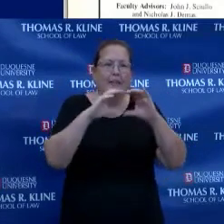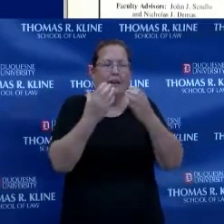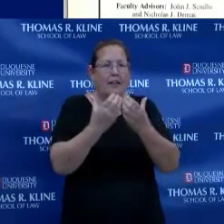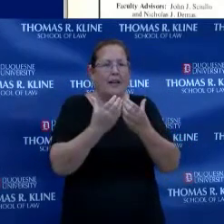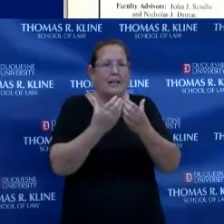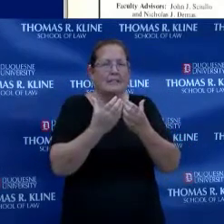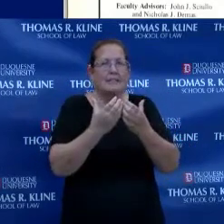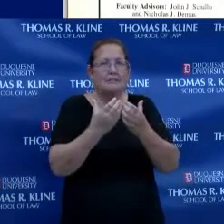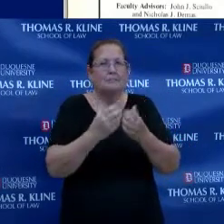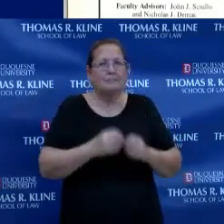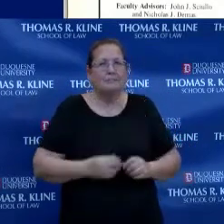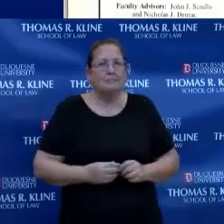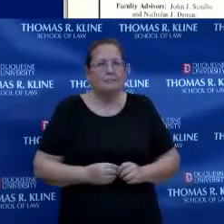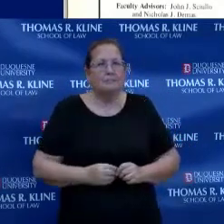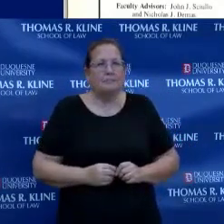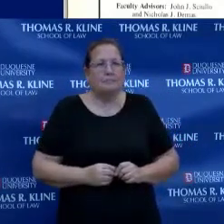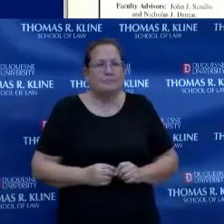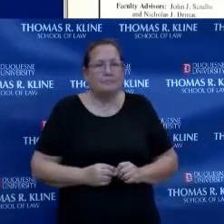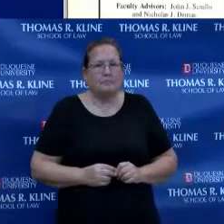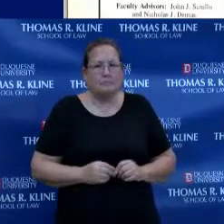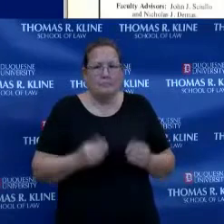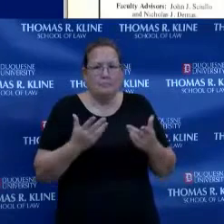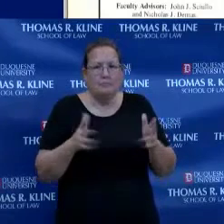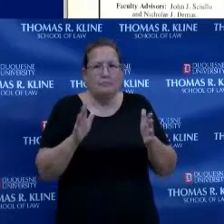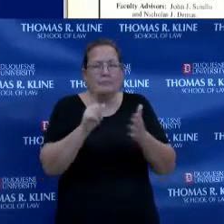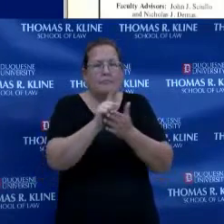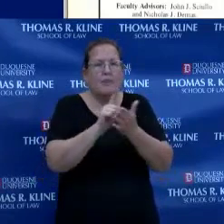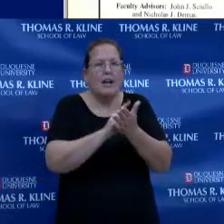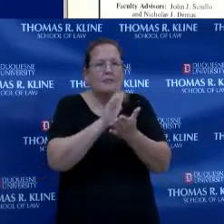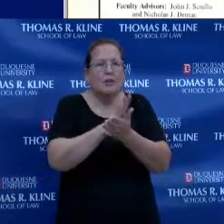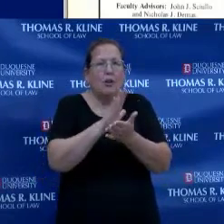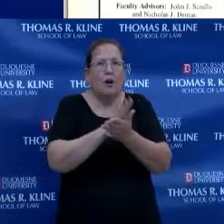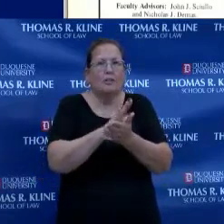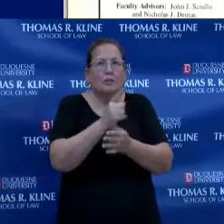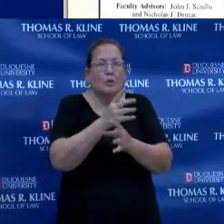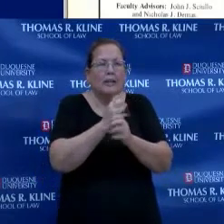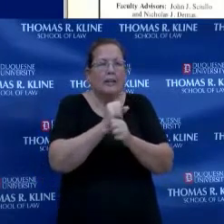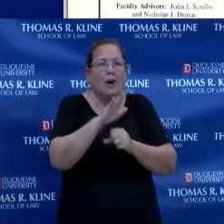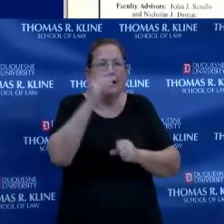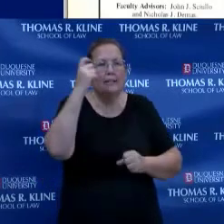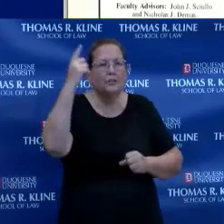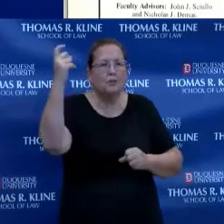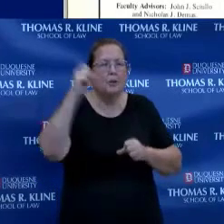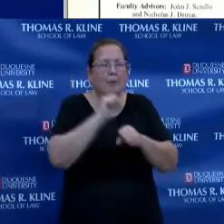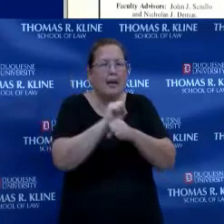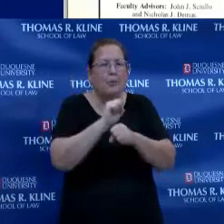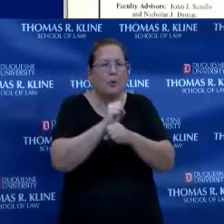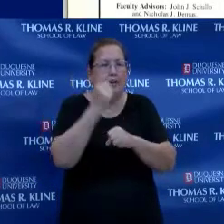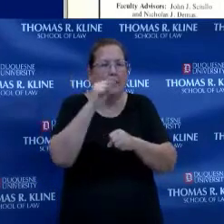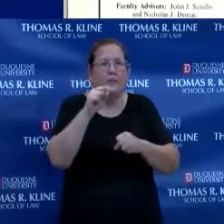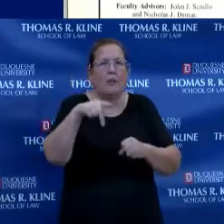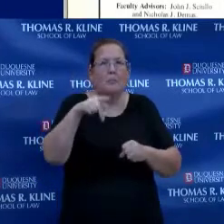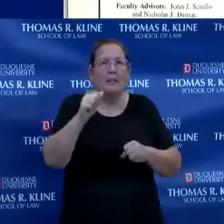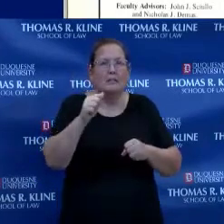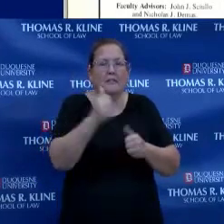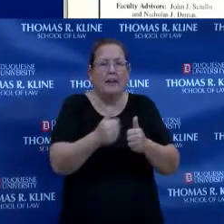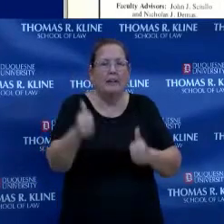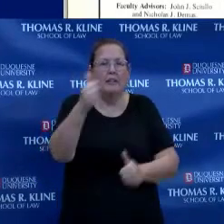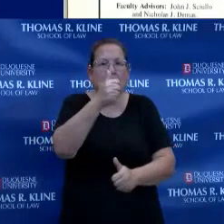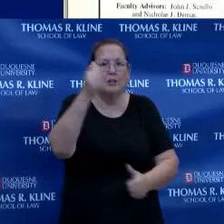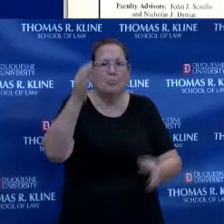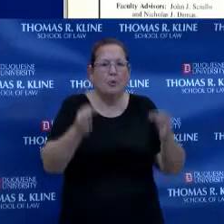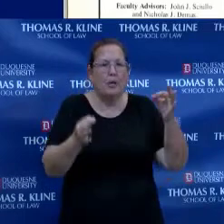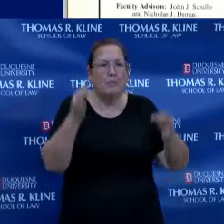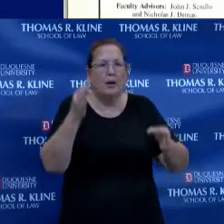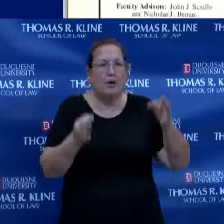law school. After law school, he achieved his dream by clerking for the Pennsylvania Supreme Court in the chambers of